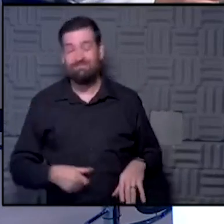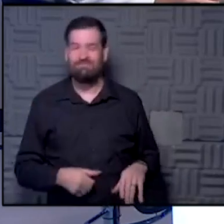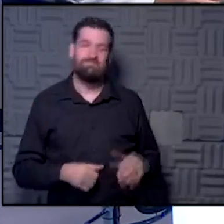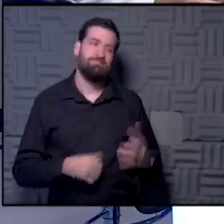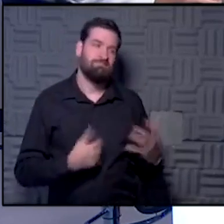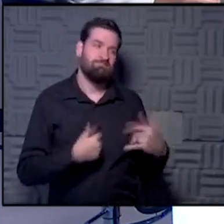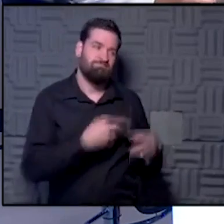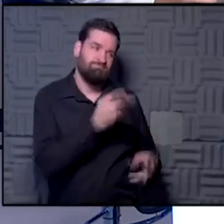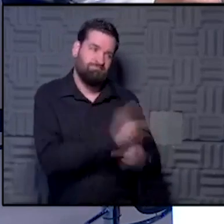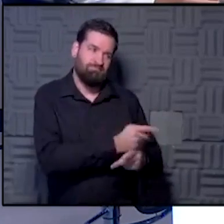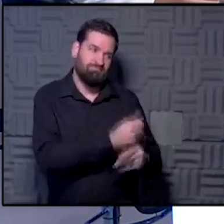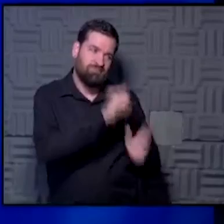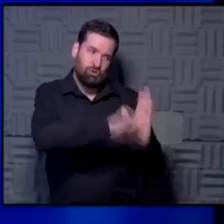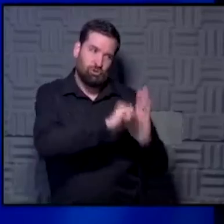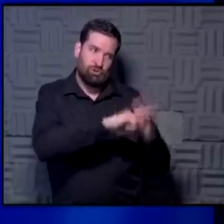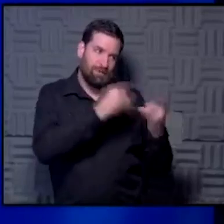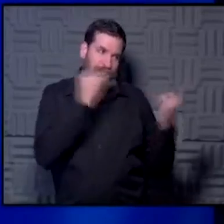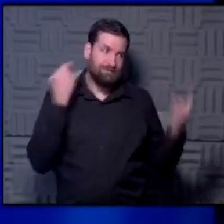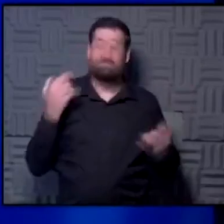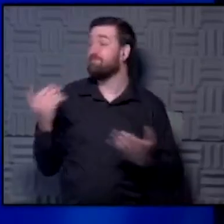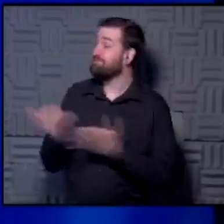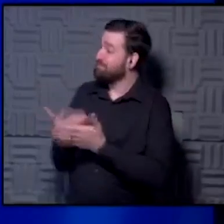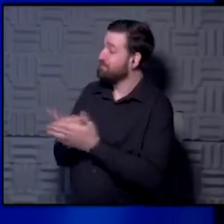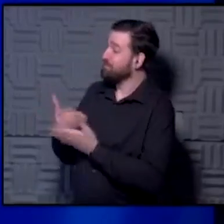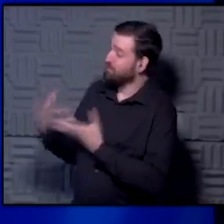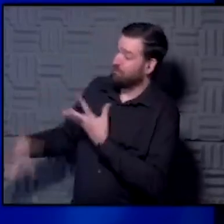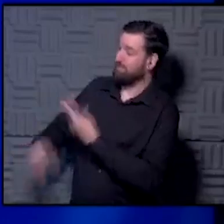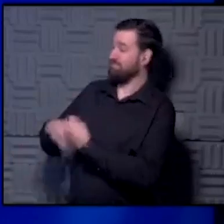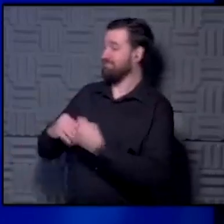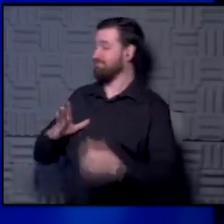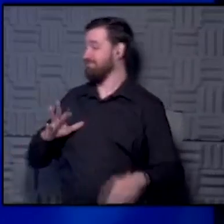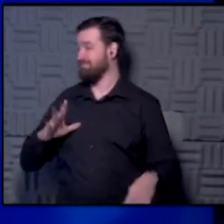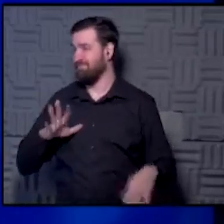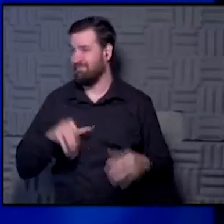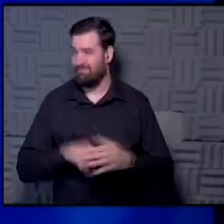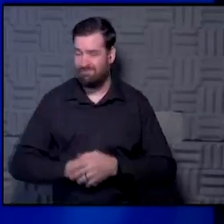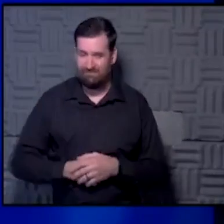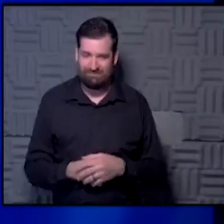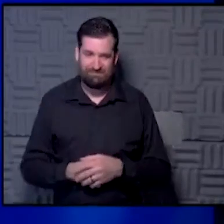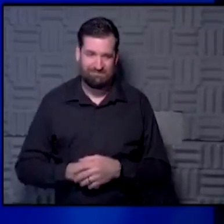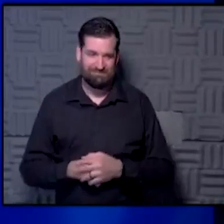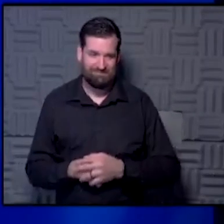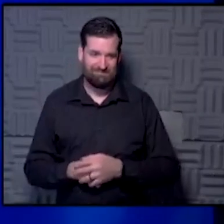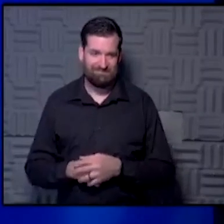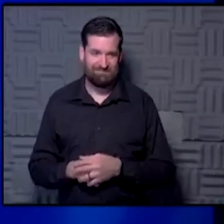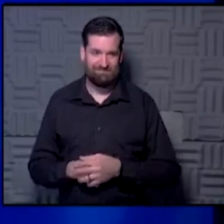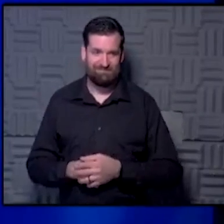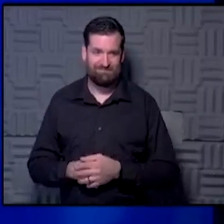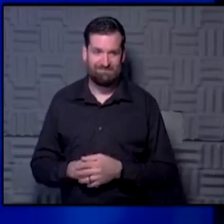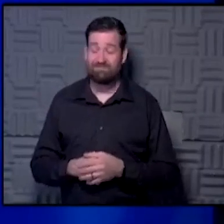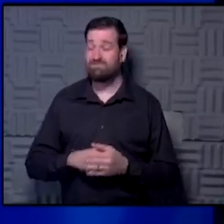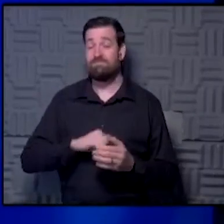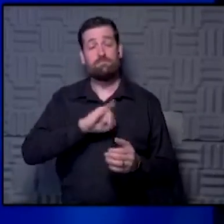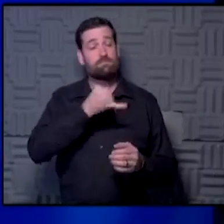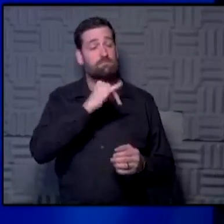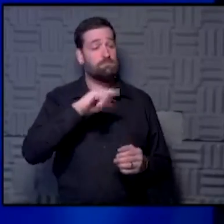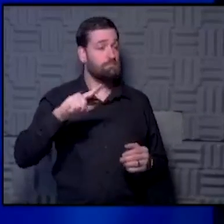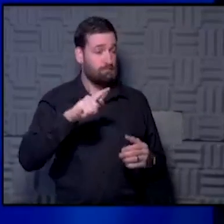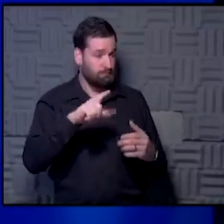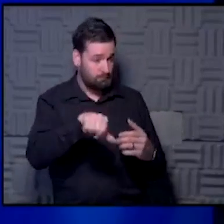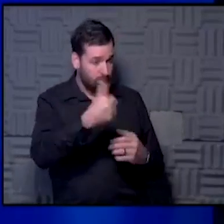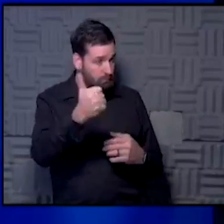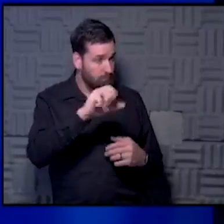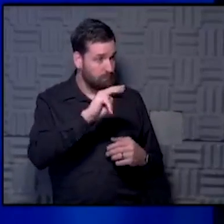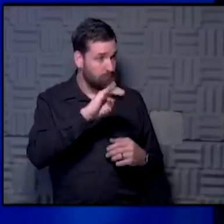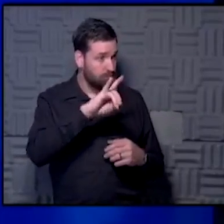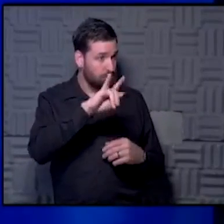I'll stick with the surgical mask. Okay. It's a new accessory. Yeah, or not. Absolutely. All right, Jill, next question. Or any other